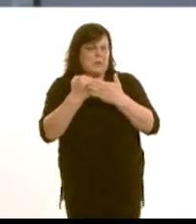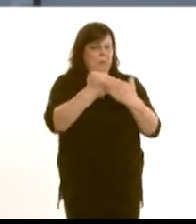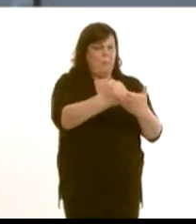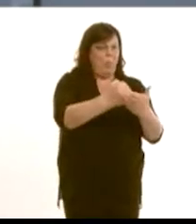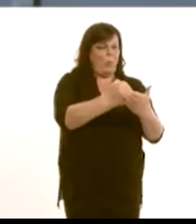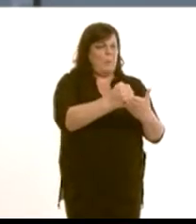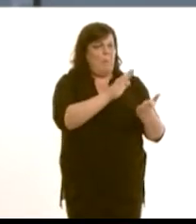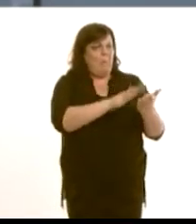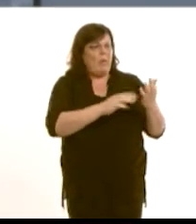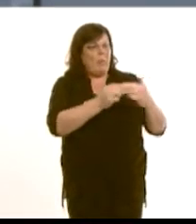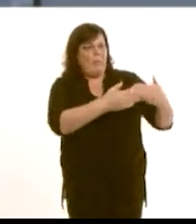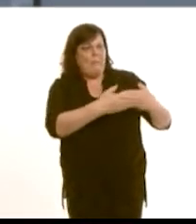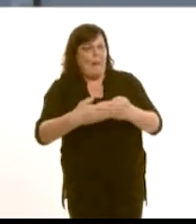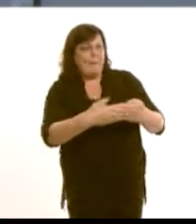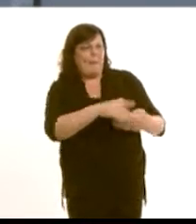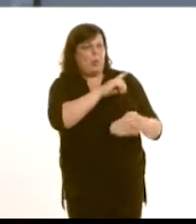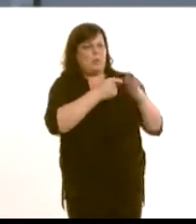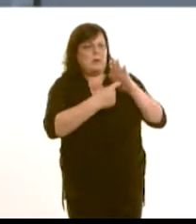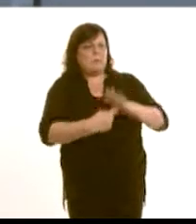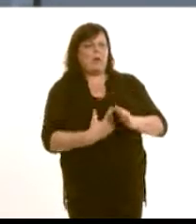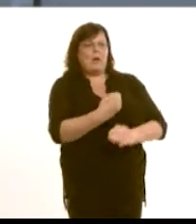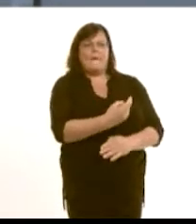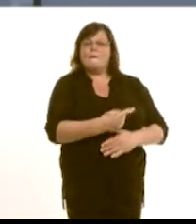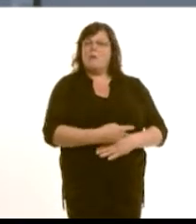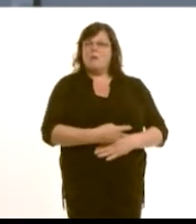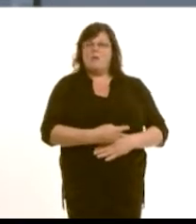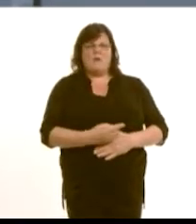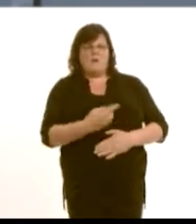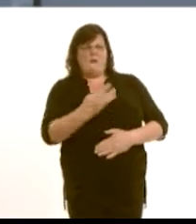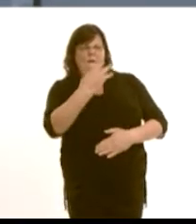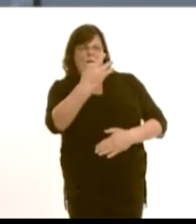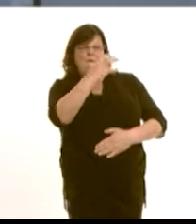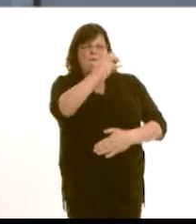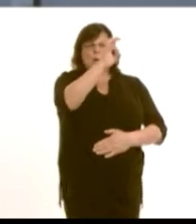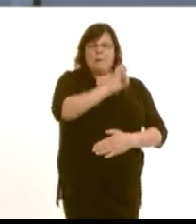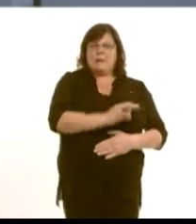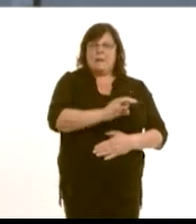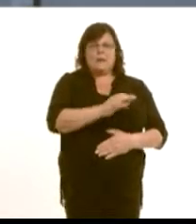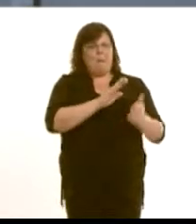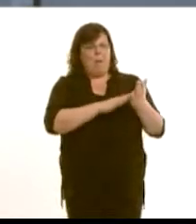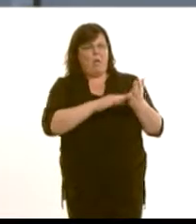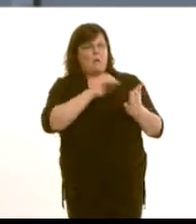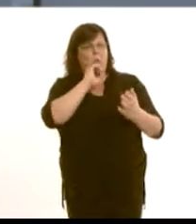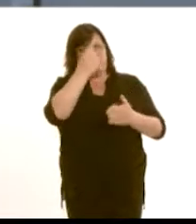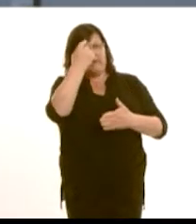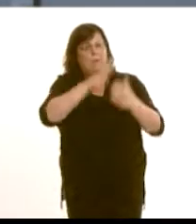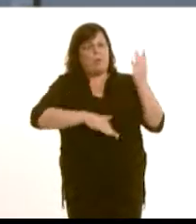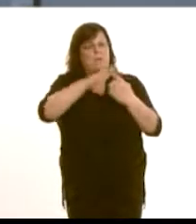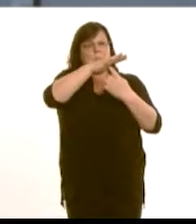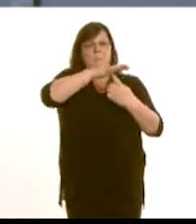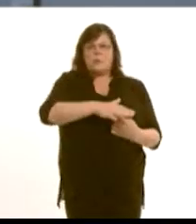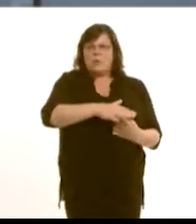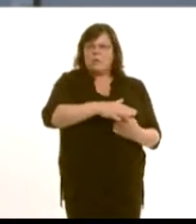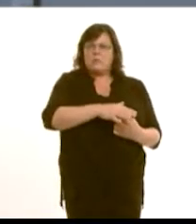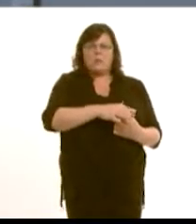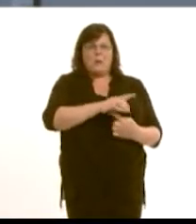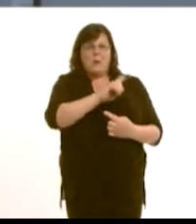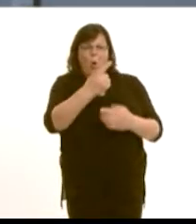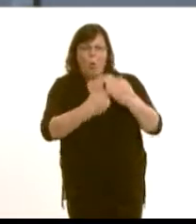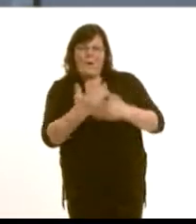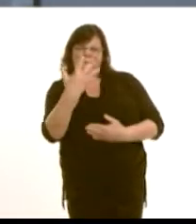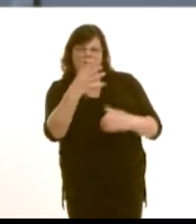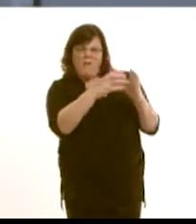postnatal depression. Now, when you look at those numbers, 40% of expectant mothers will suffer an episode of postnatal depression, and only